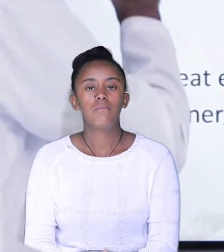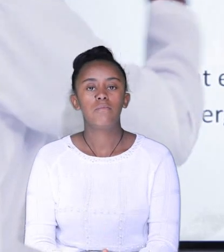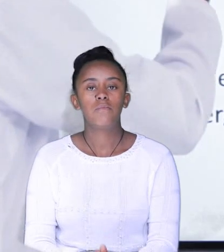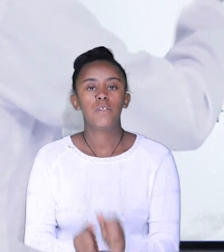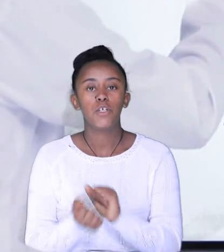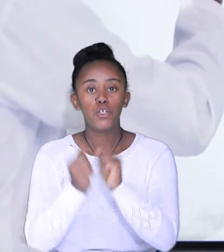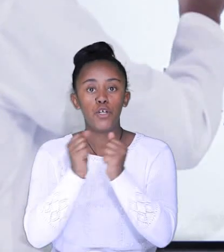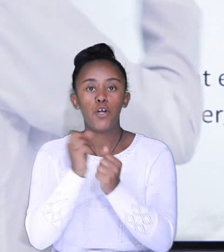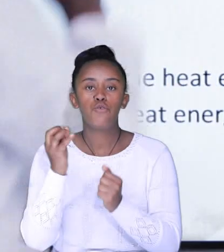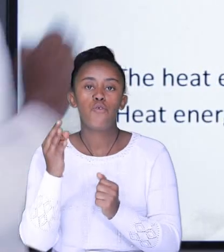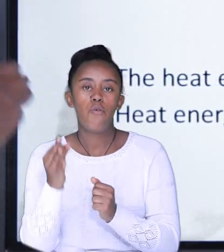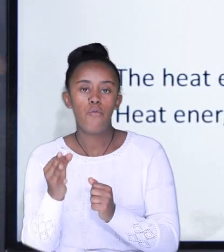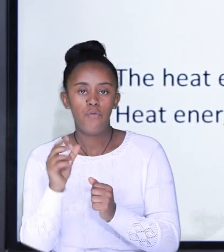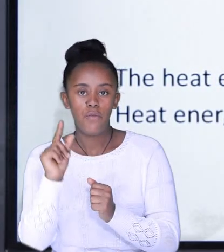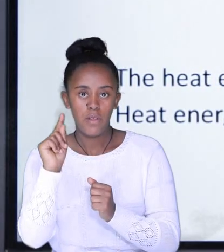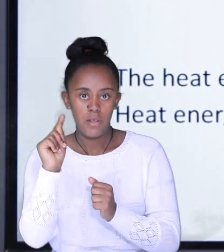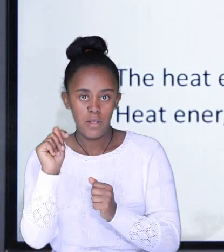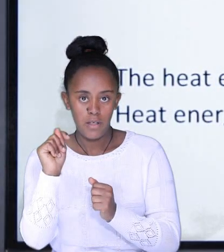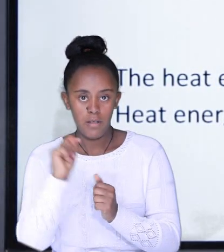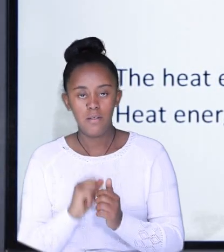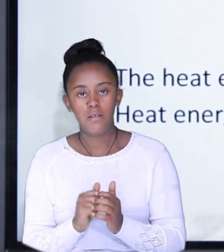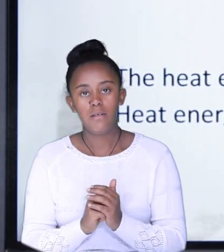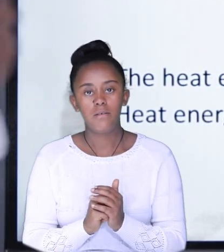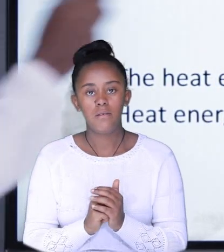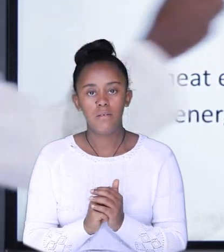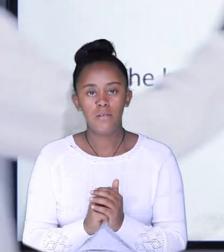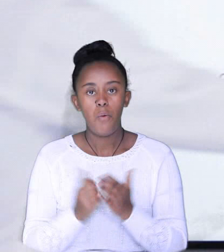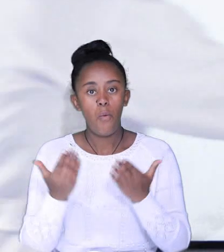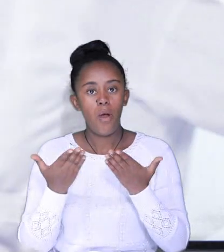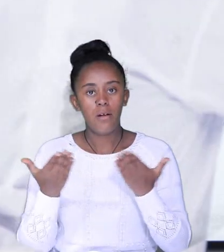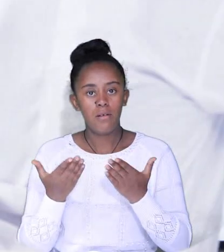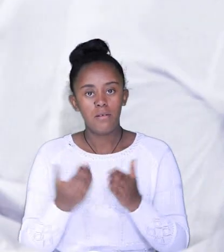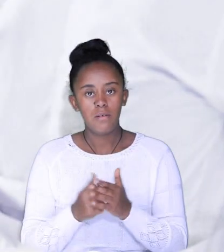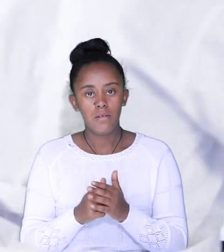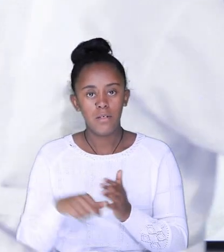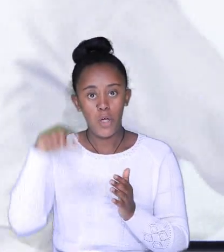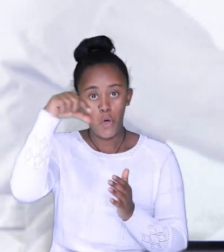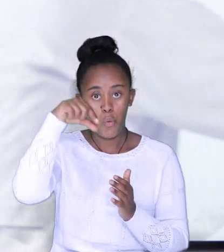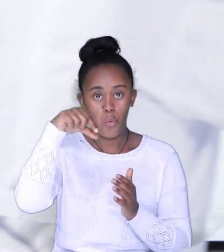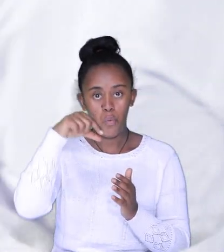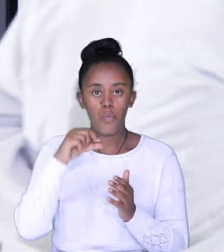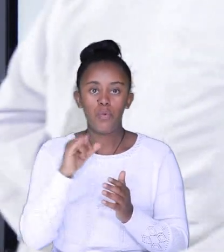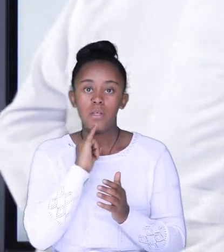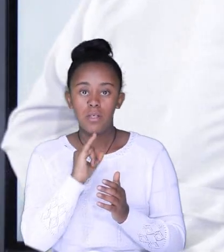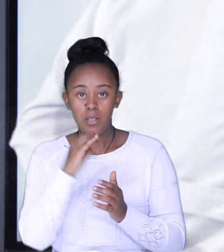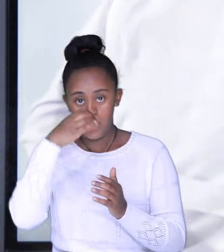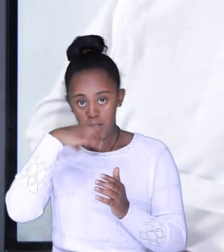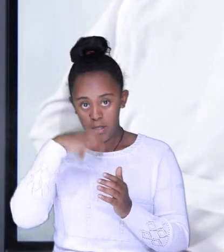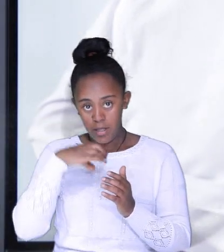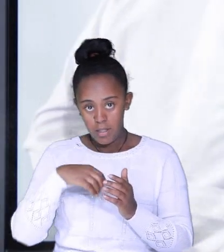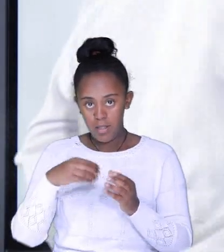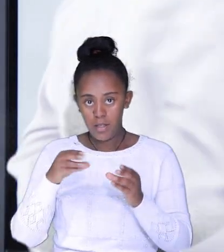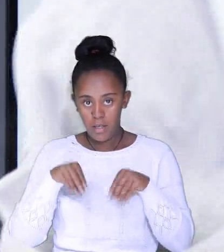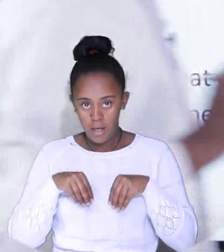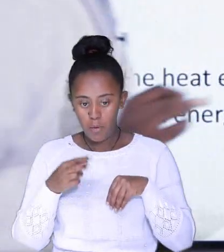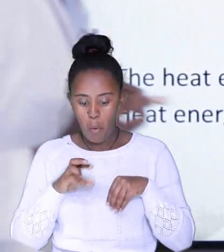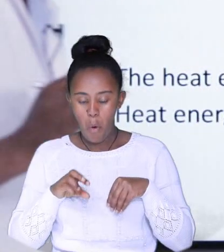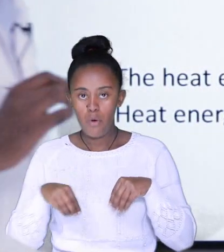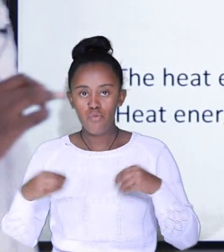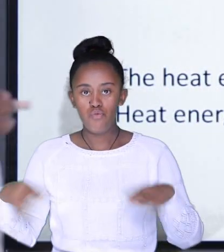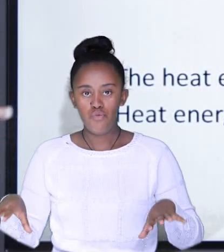change of T, where Q is heat gained or